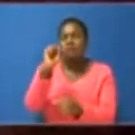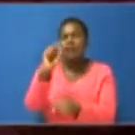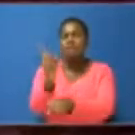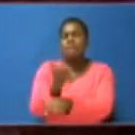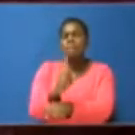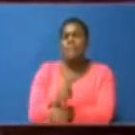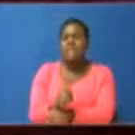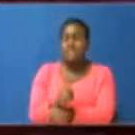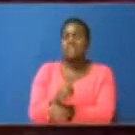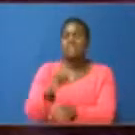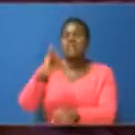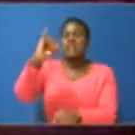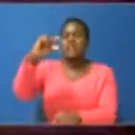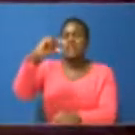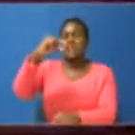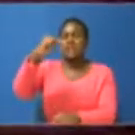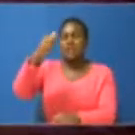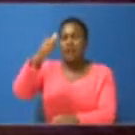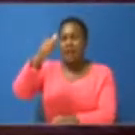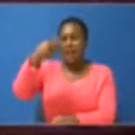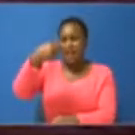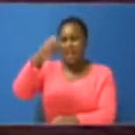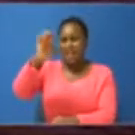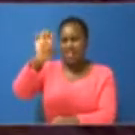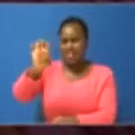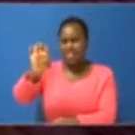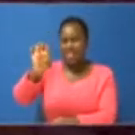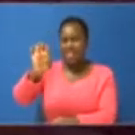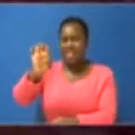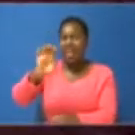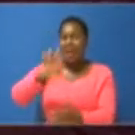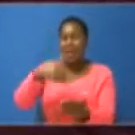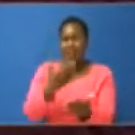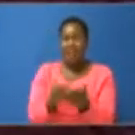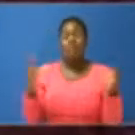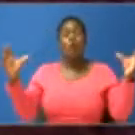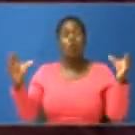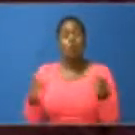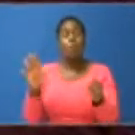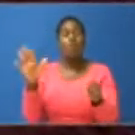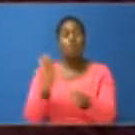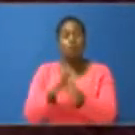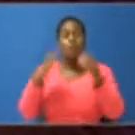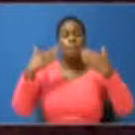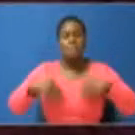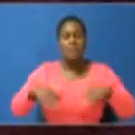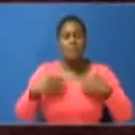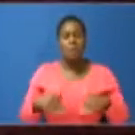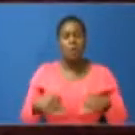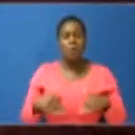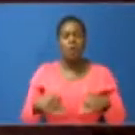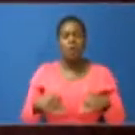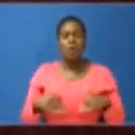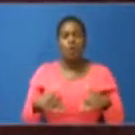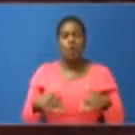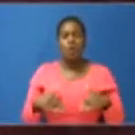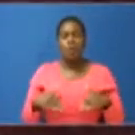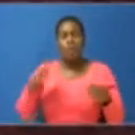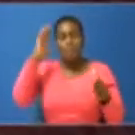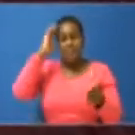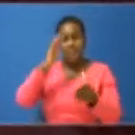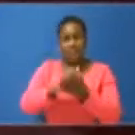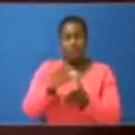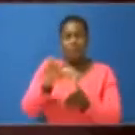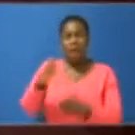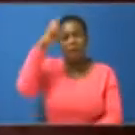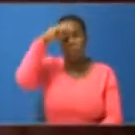ago paulie kapigade arriving here with an entire entourage of people and personalities who believe